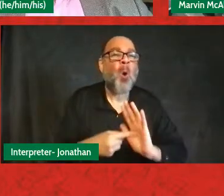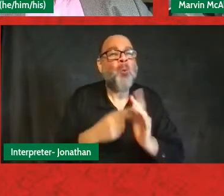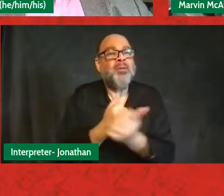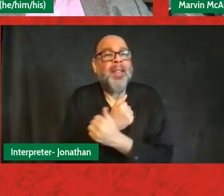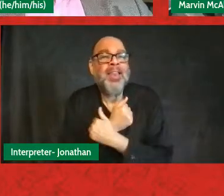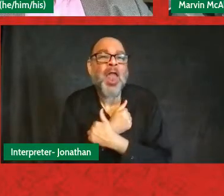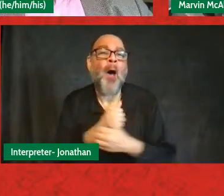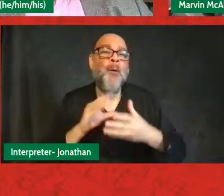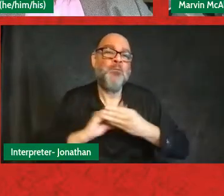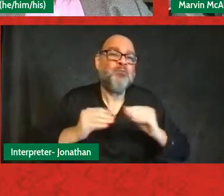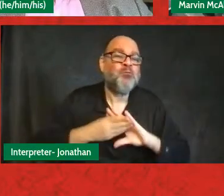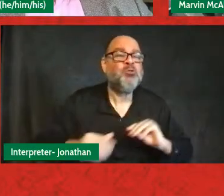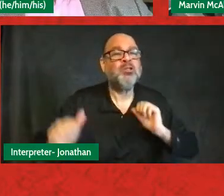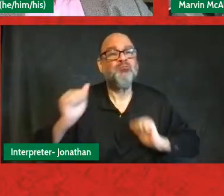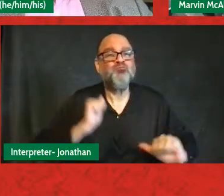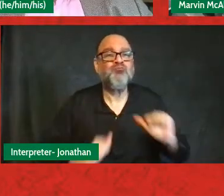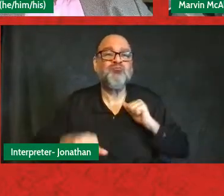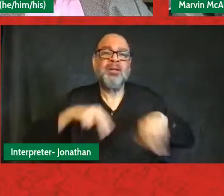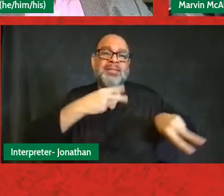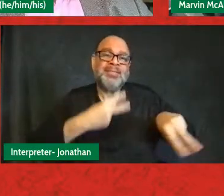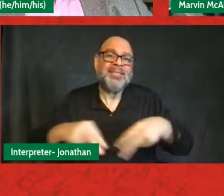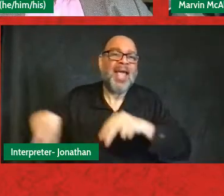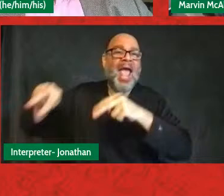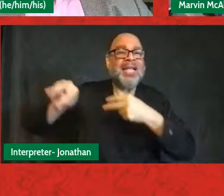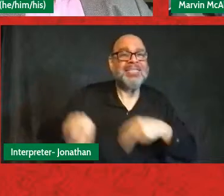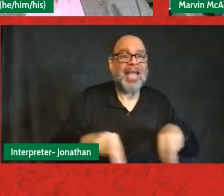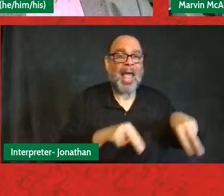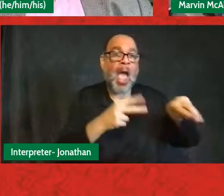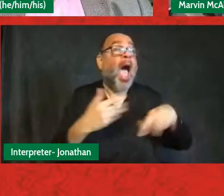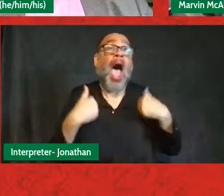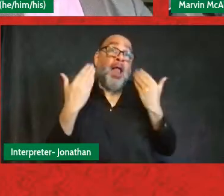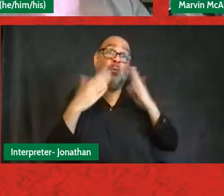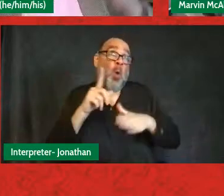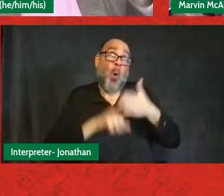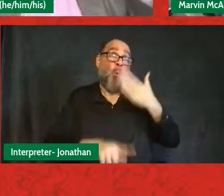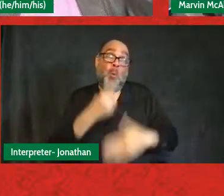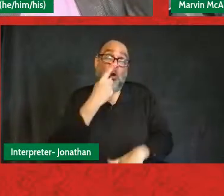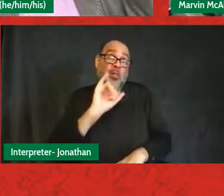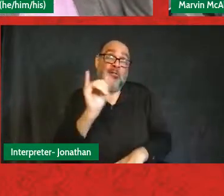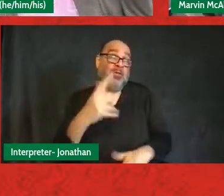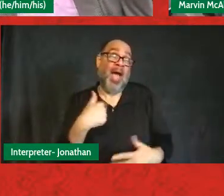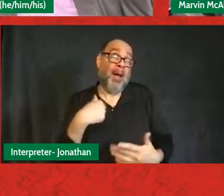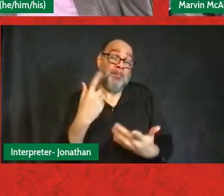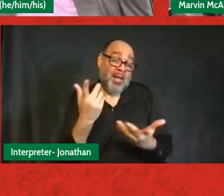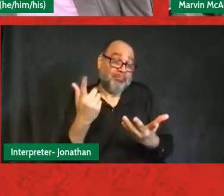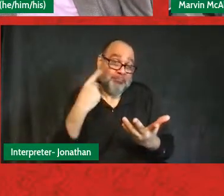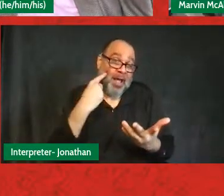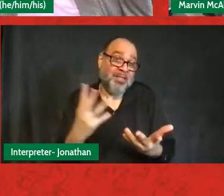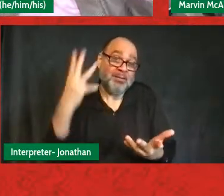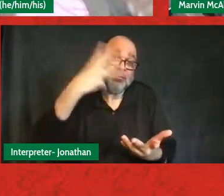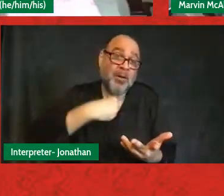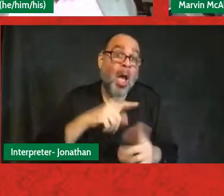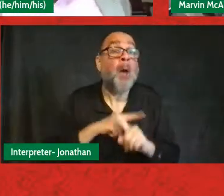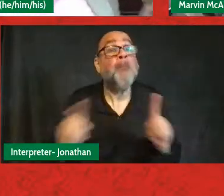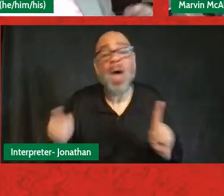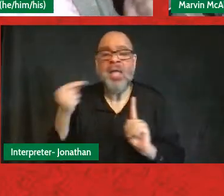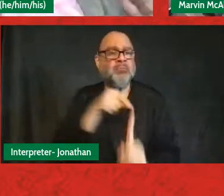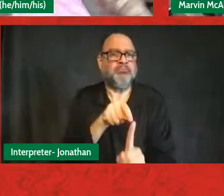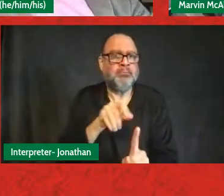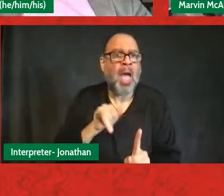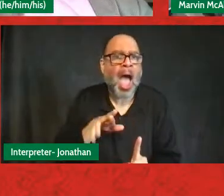It's a pas de deux, lovely thing. I don't know what it looked like. I just imagined it was lovely. But I want to come back to Ira Aldridge with you.